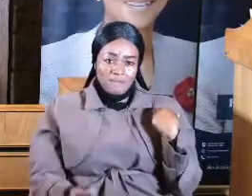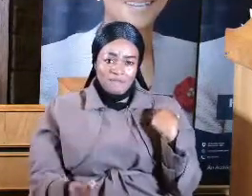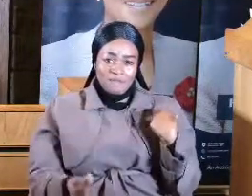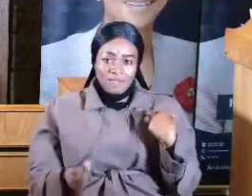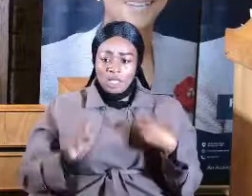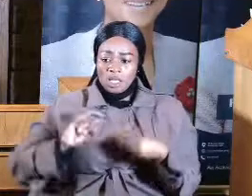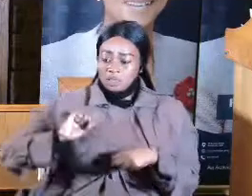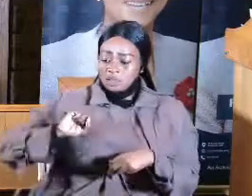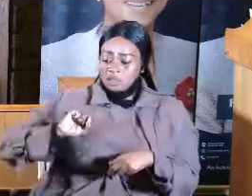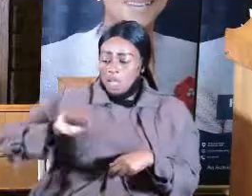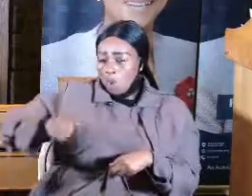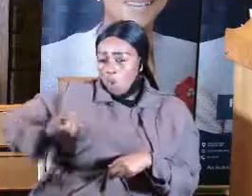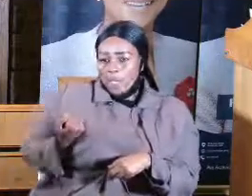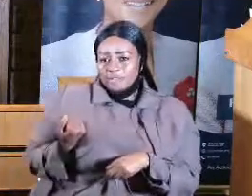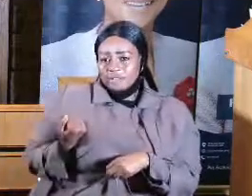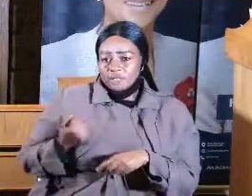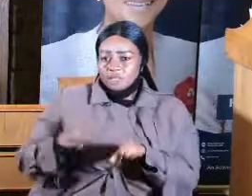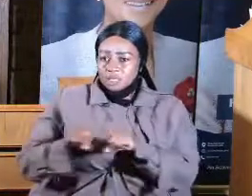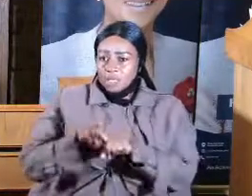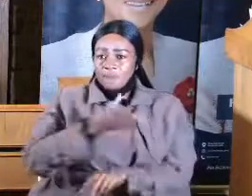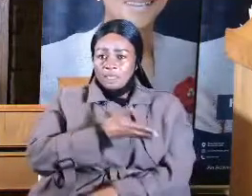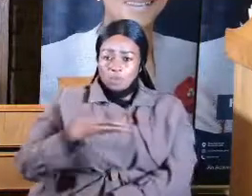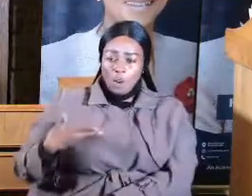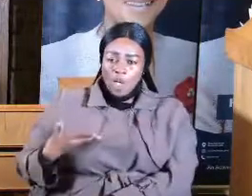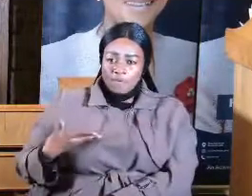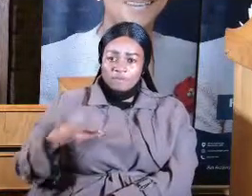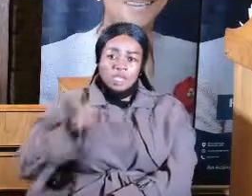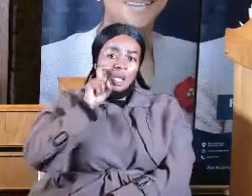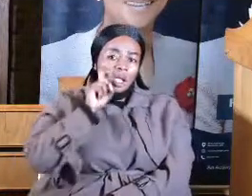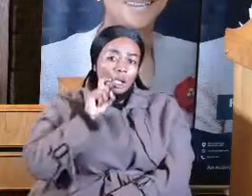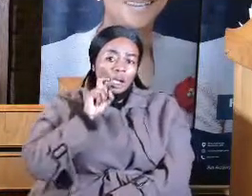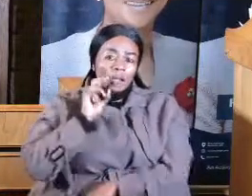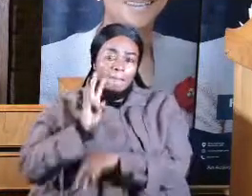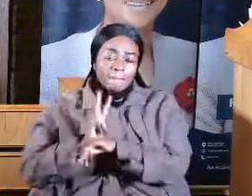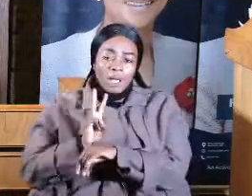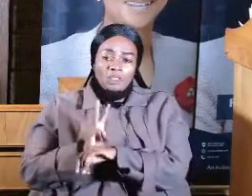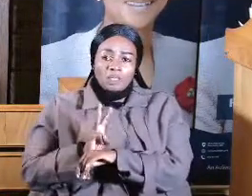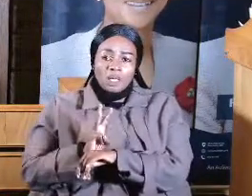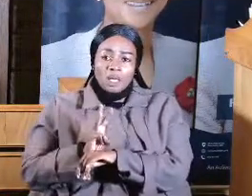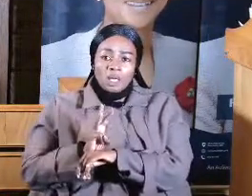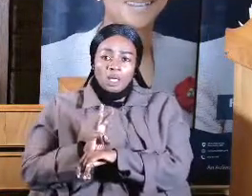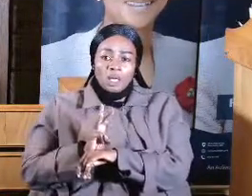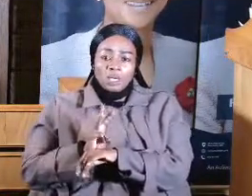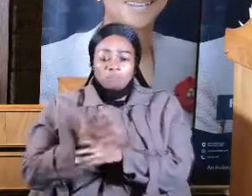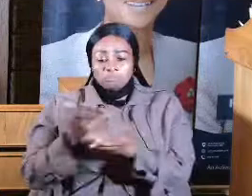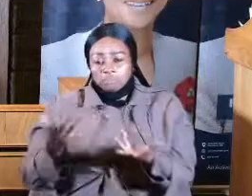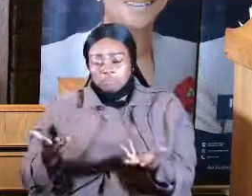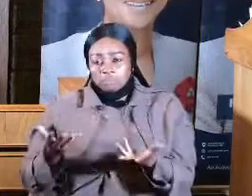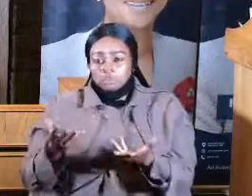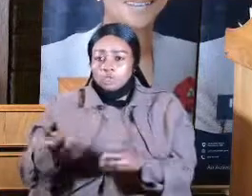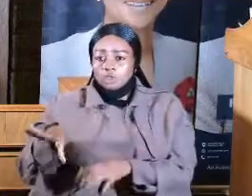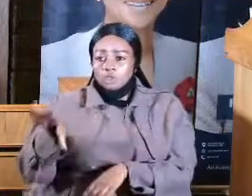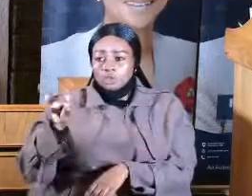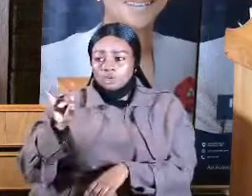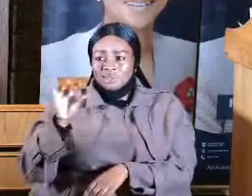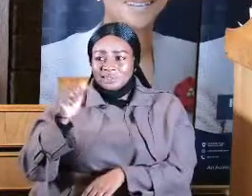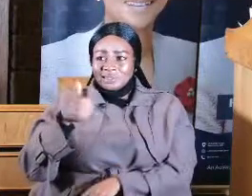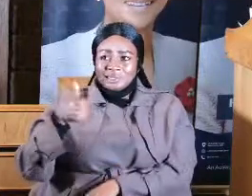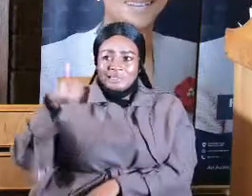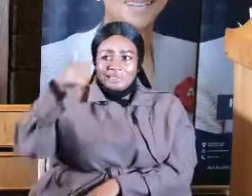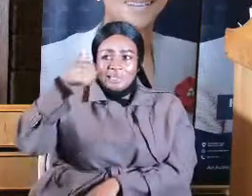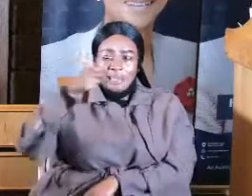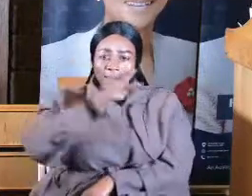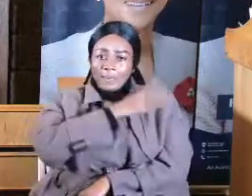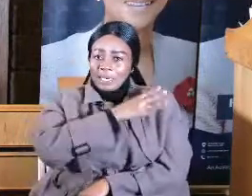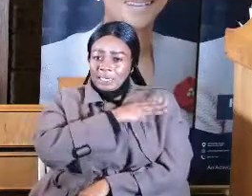wives, as mothers, as grandmothers. So you'll find that to cope with being a senior manager where